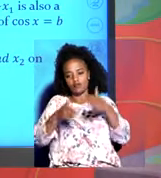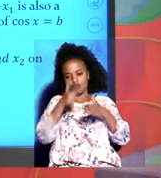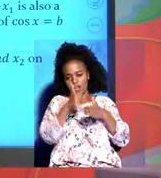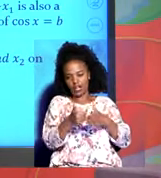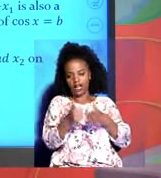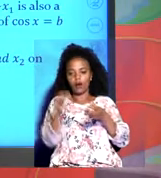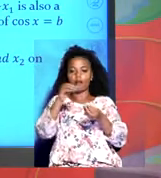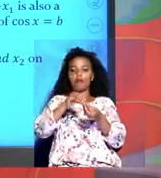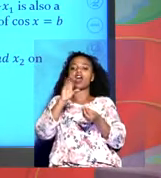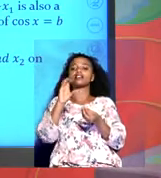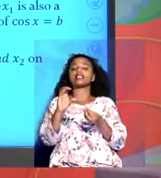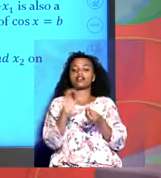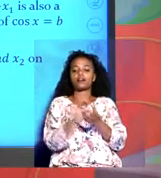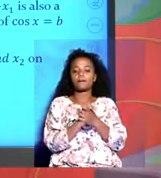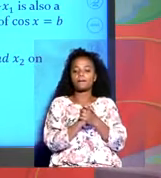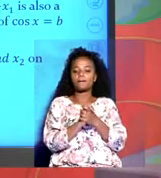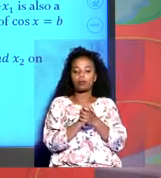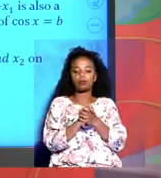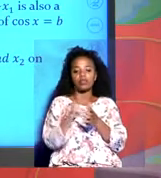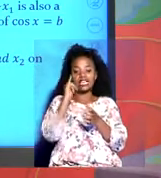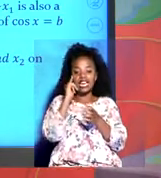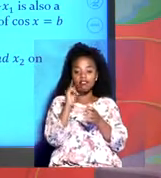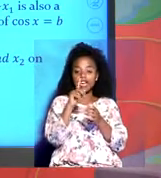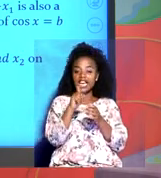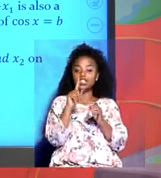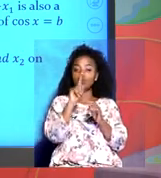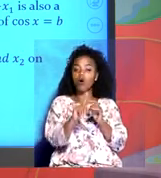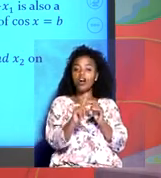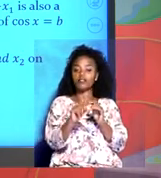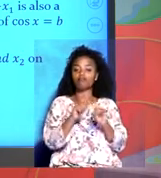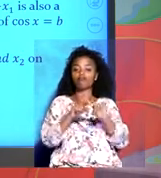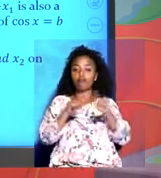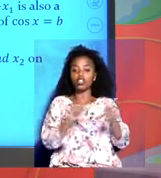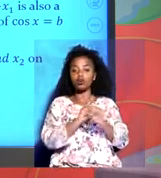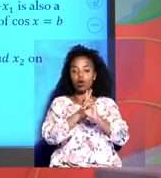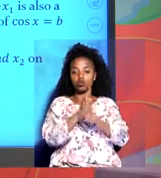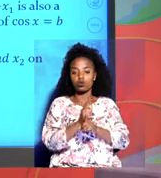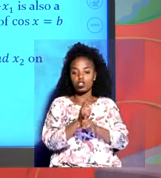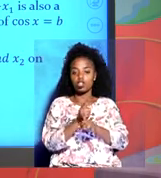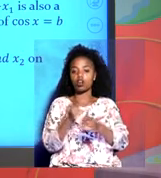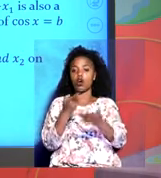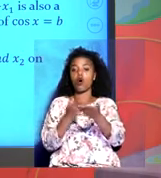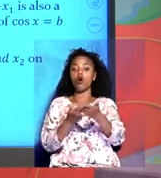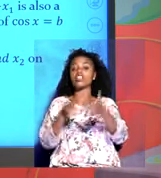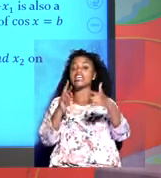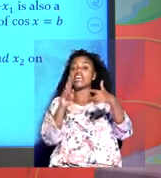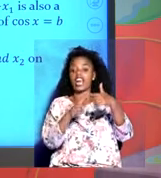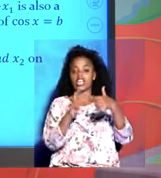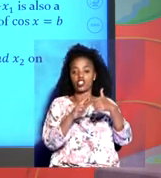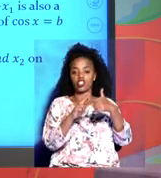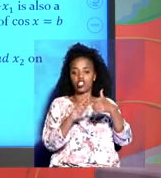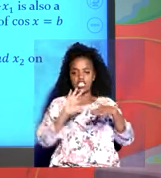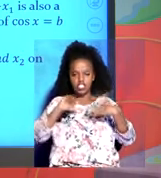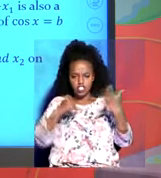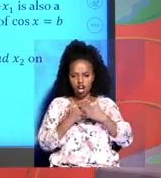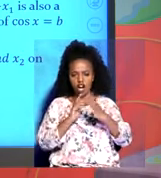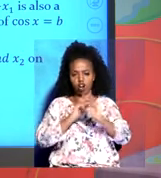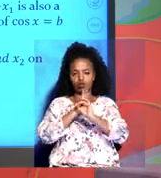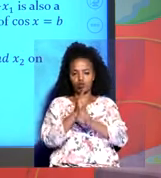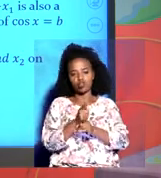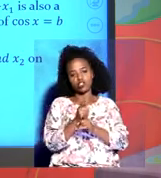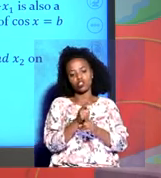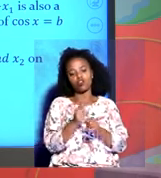c. And if x1 is a particular solution on this range, then the general solution